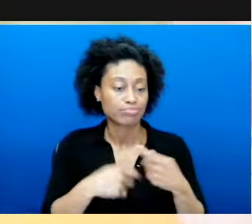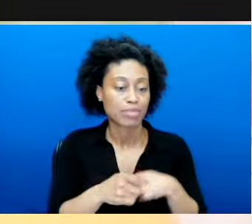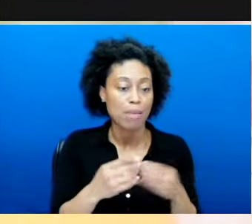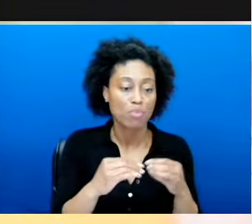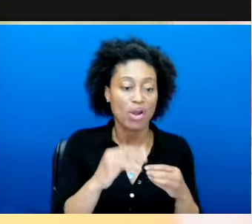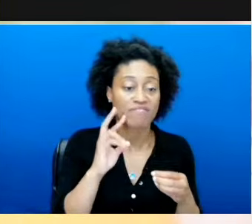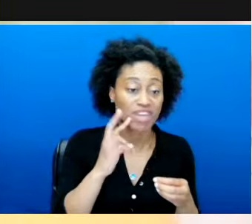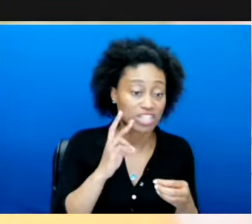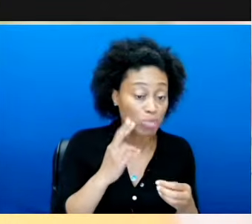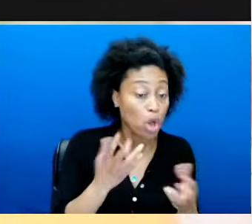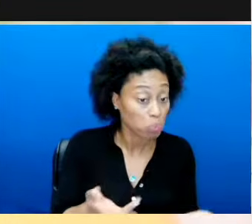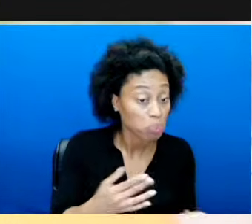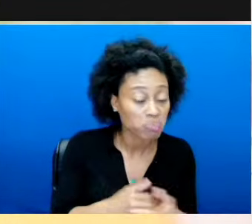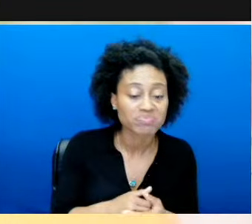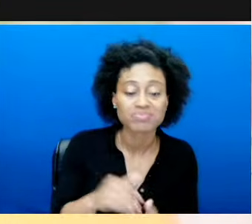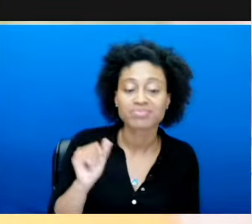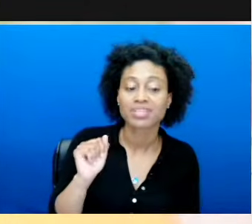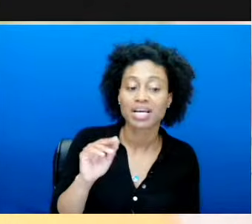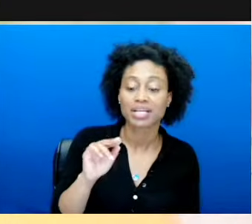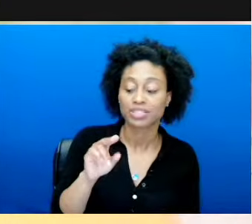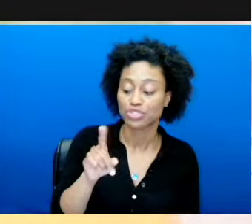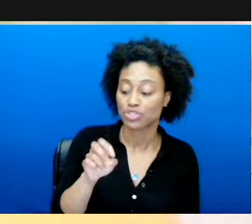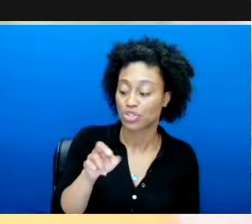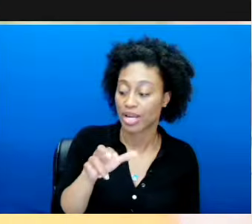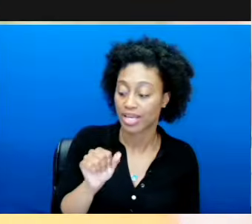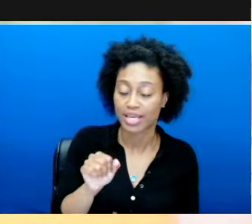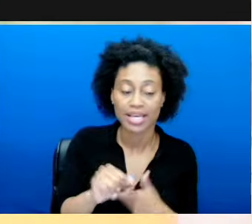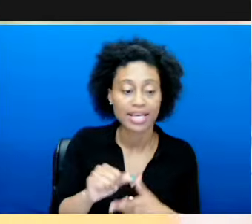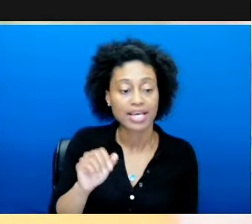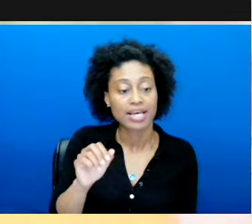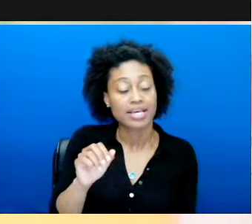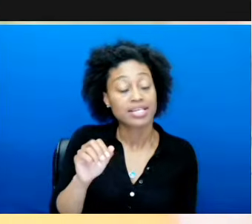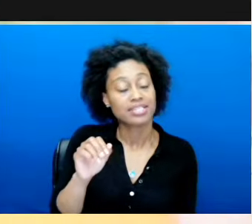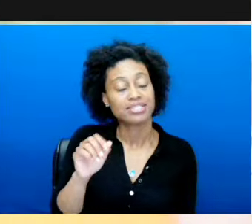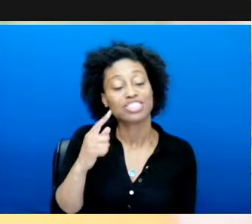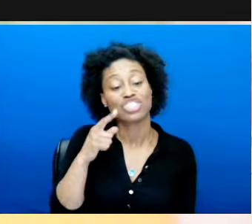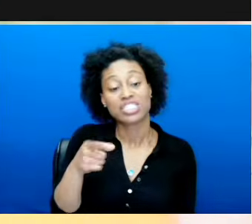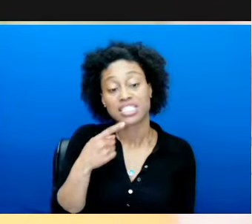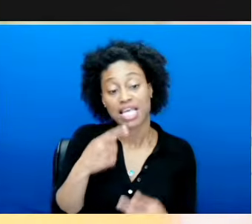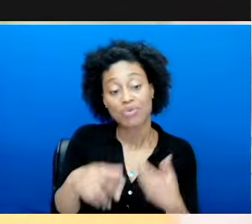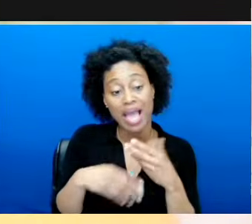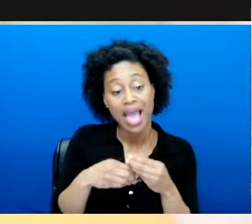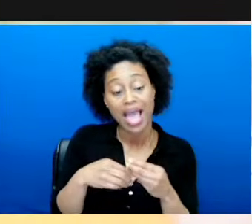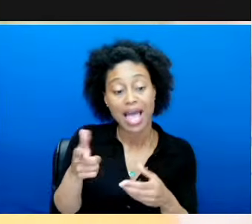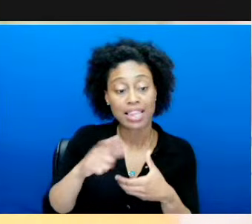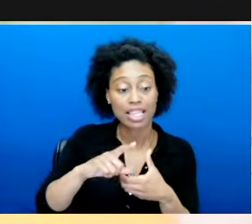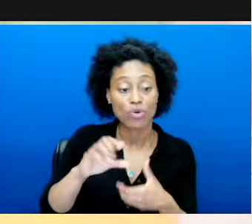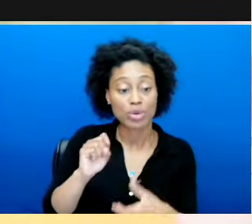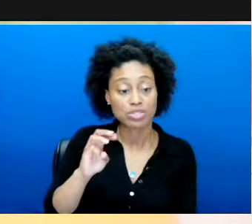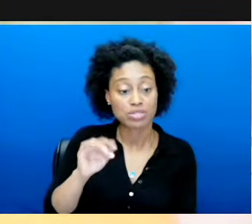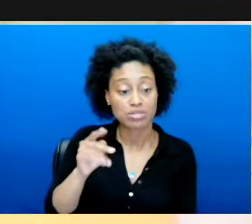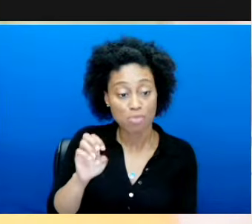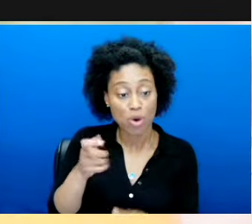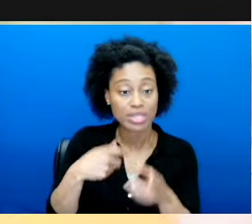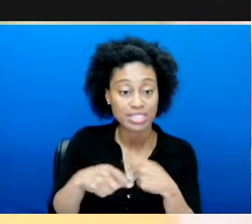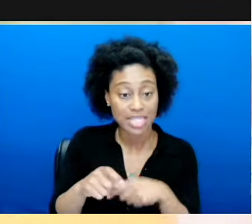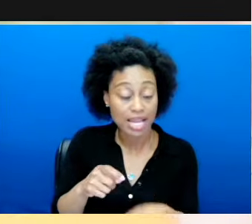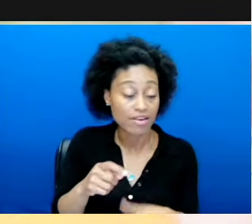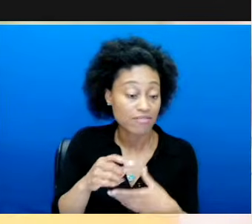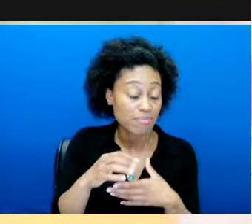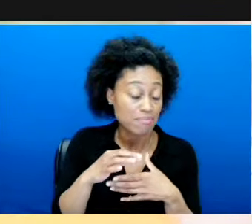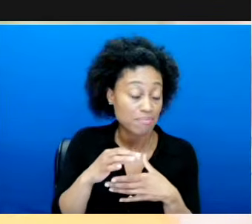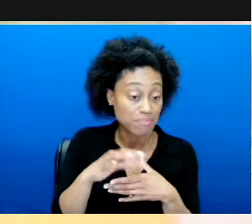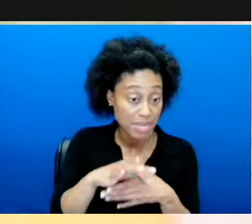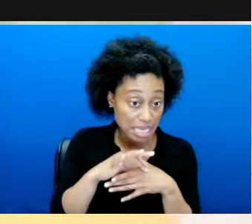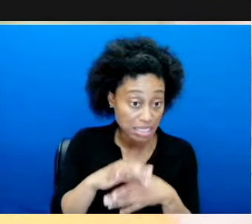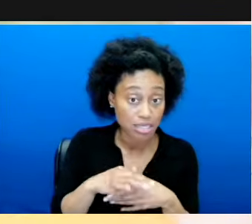vegetables. Andrea KC703 says, I would add liquid smoke instead of meat. Meat for